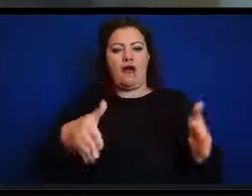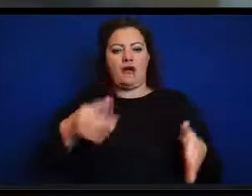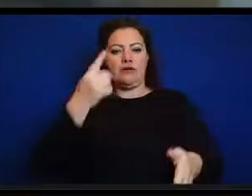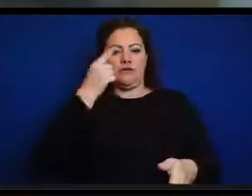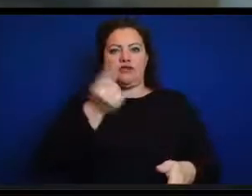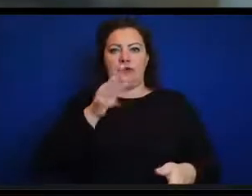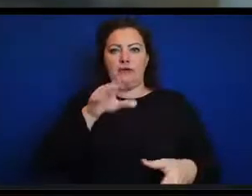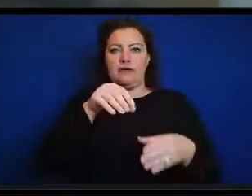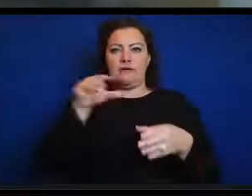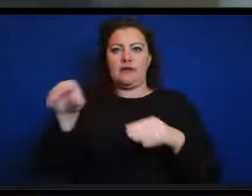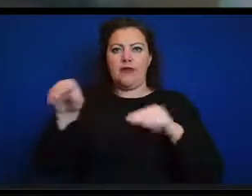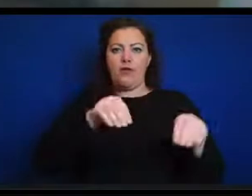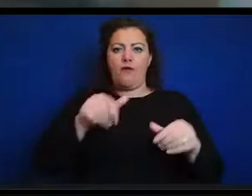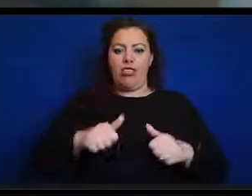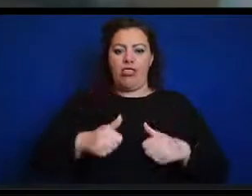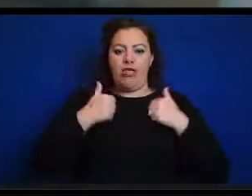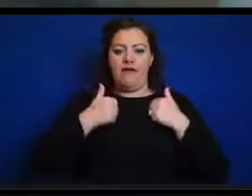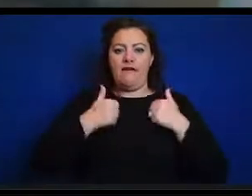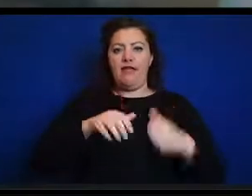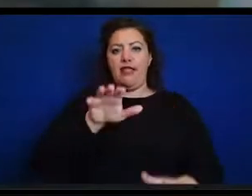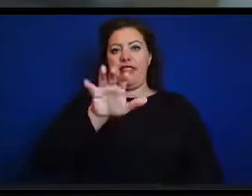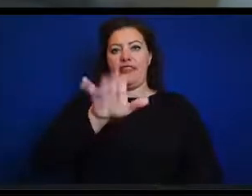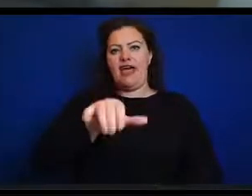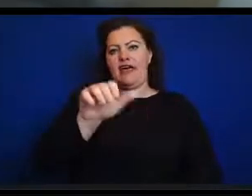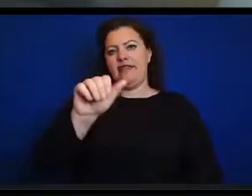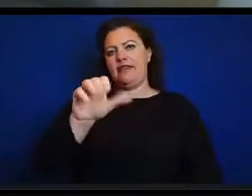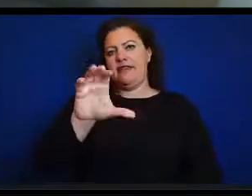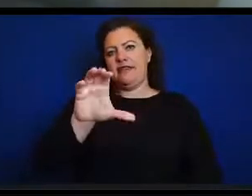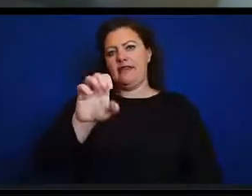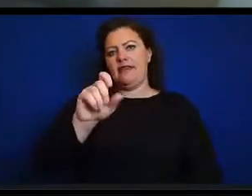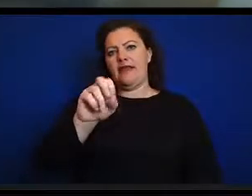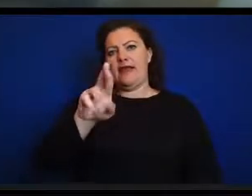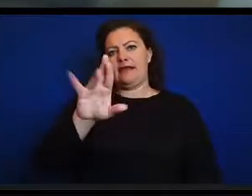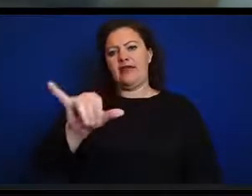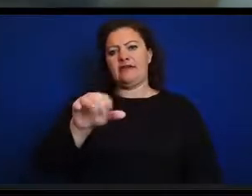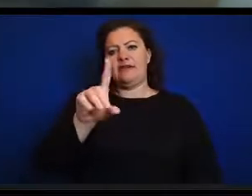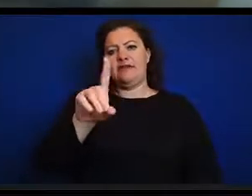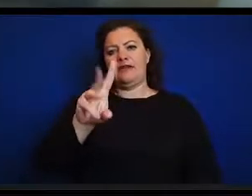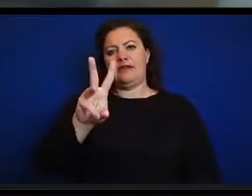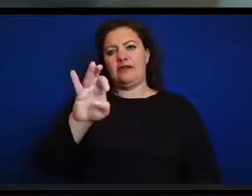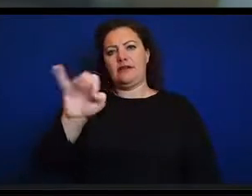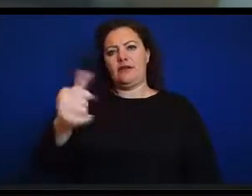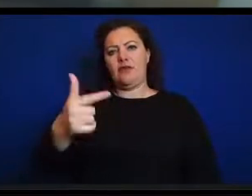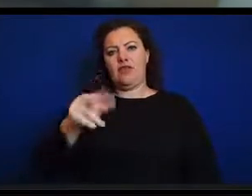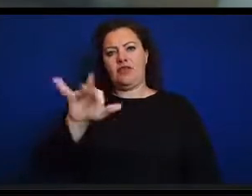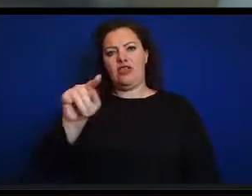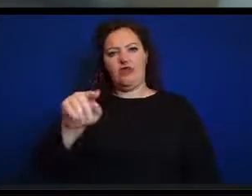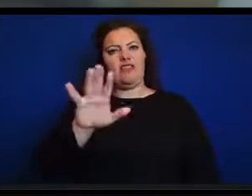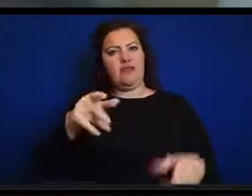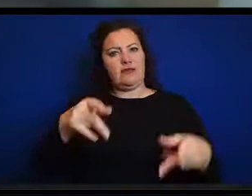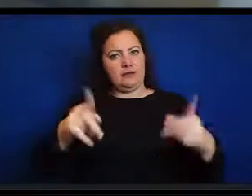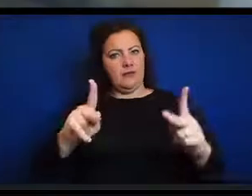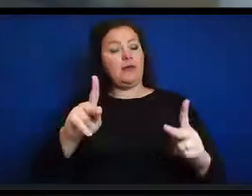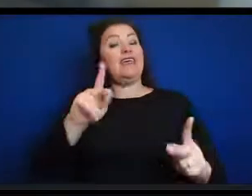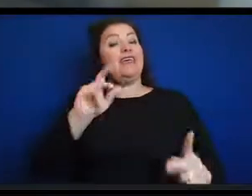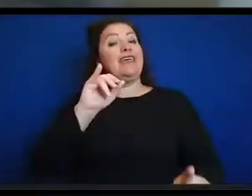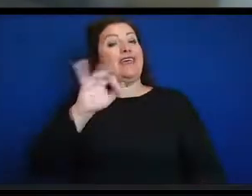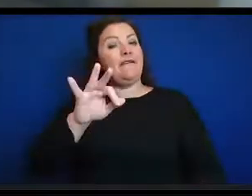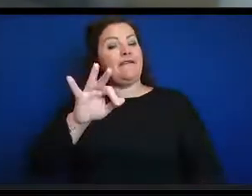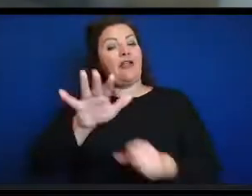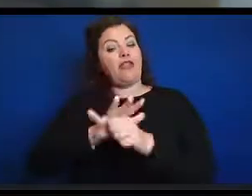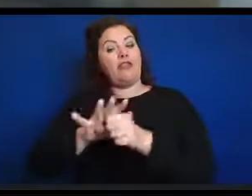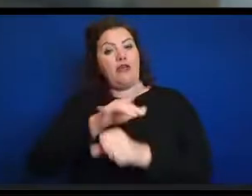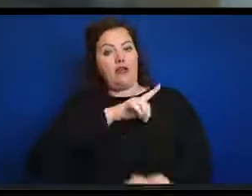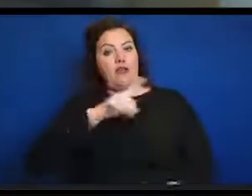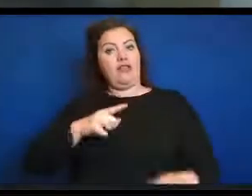live. Those accessory dwelling units are permissible if the local legislators